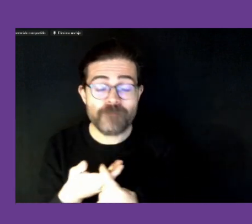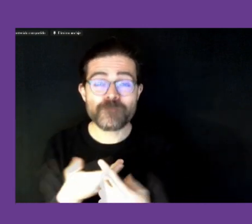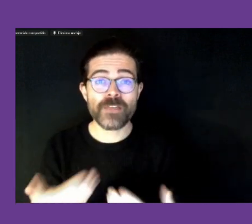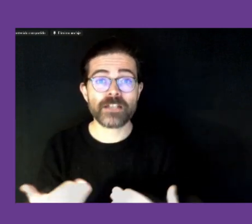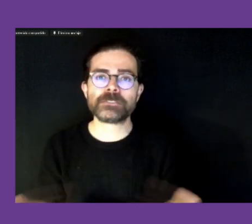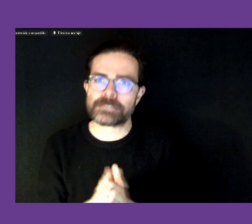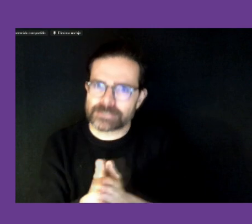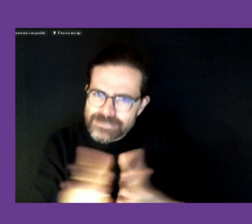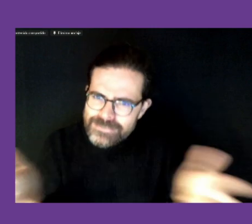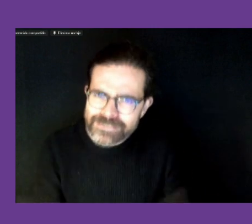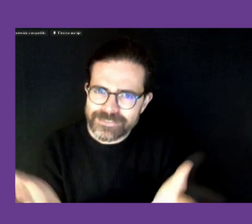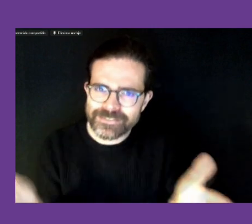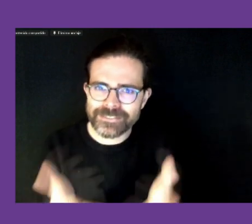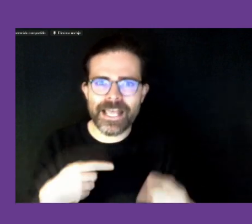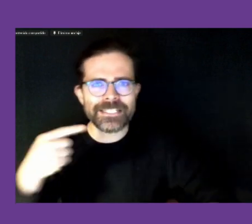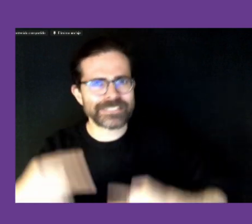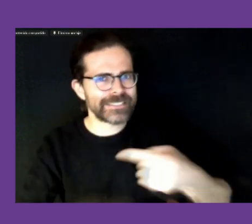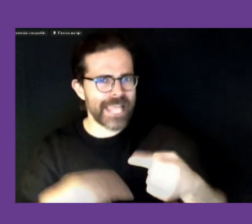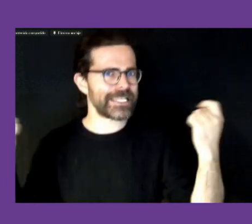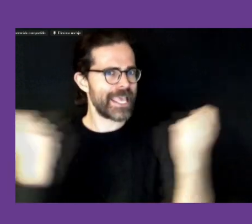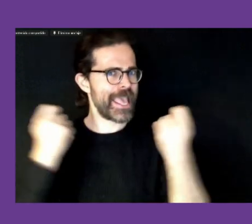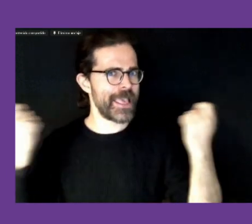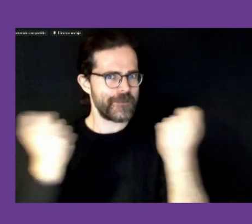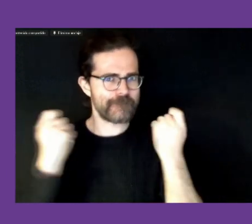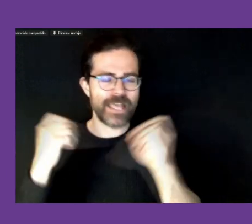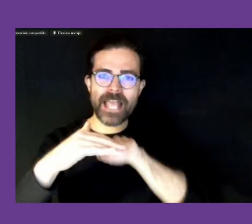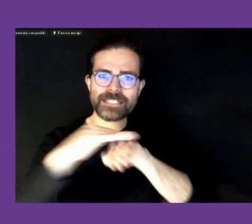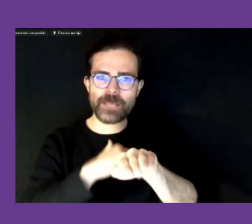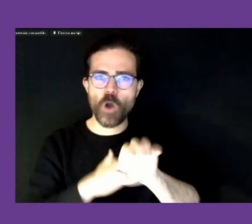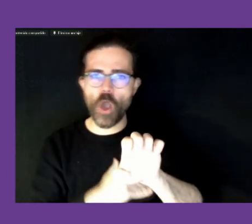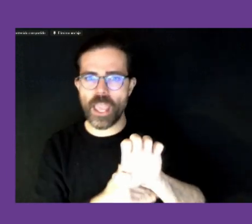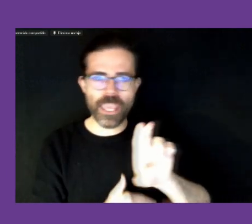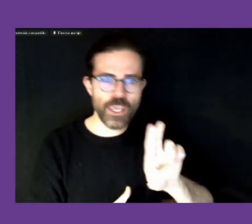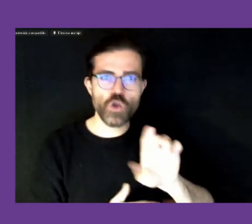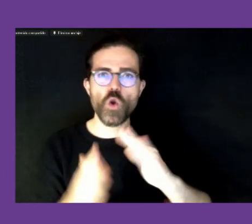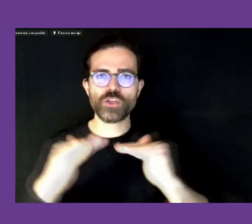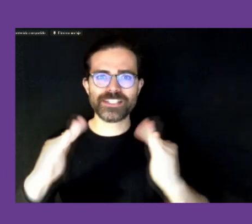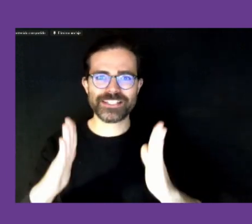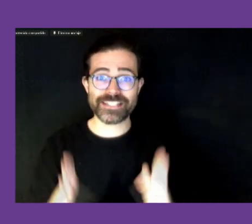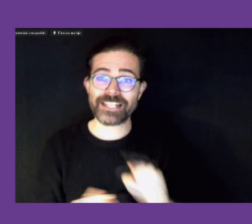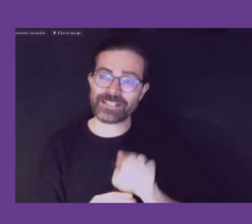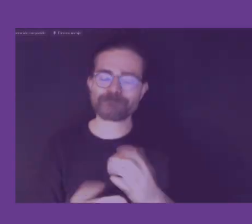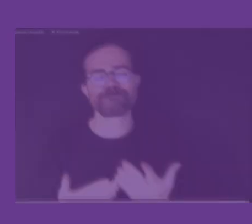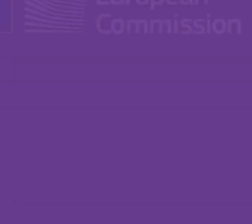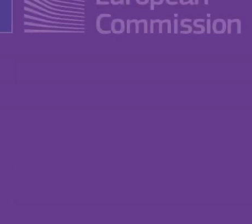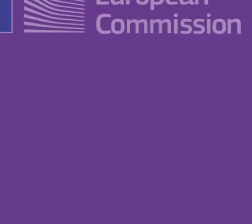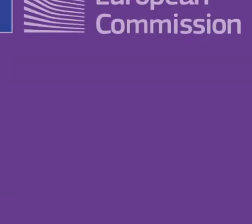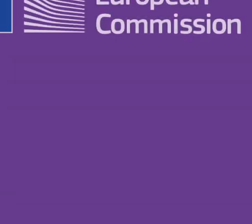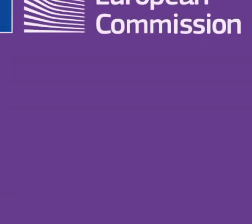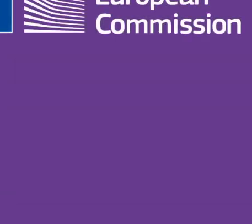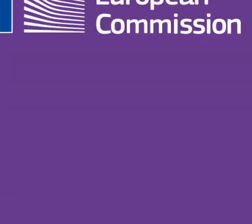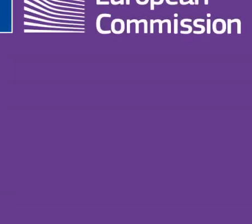the next events organized by the AccessibleEU Center. Bye-bye. Thank you very much, Chiara.